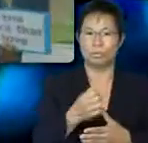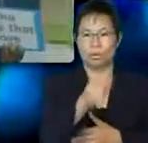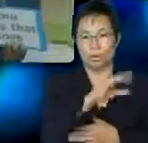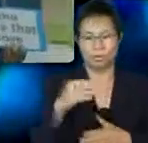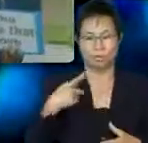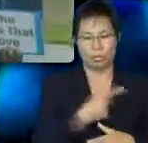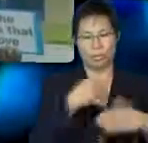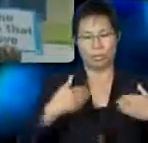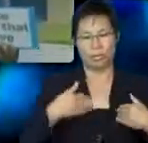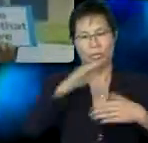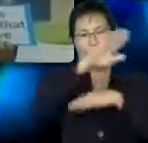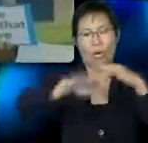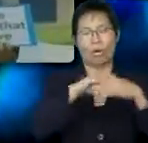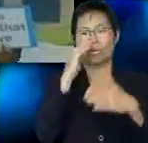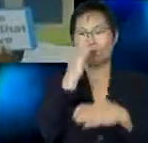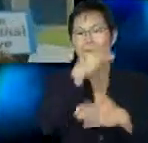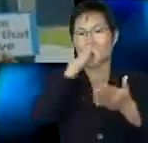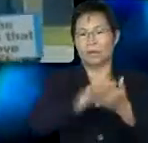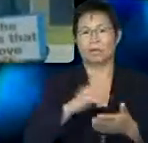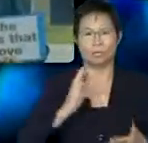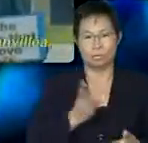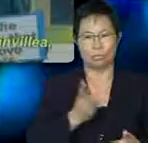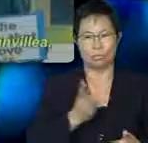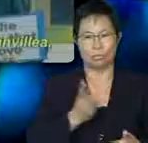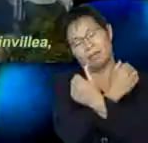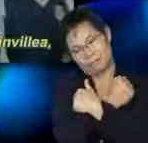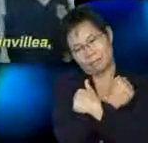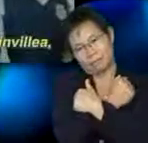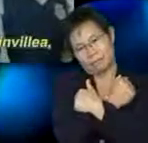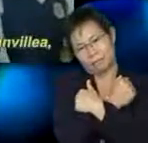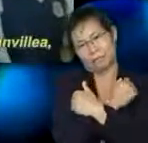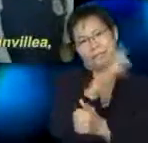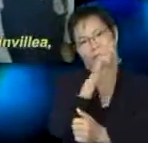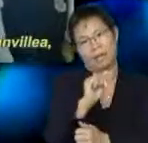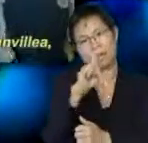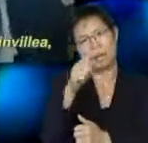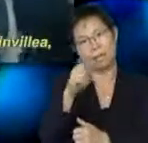And we have all the flowers that we love.